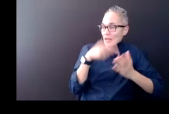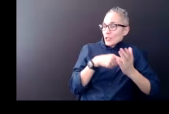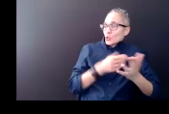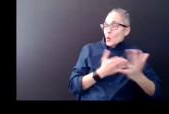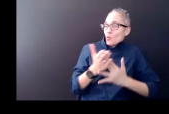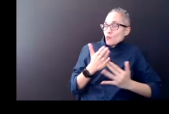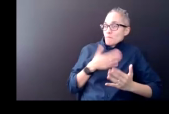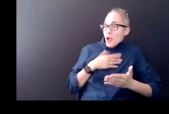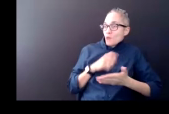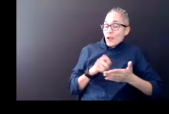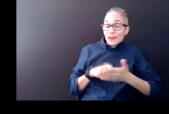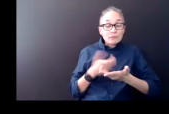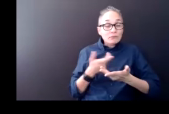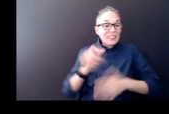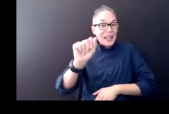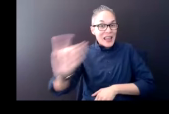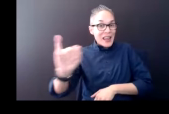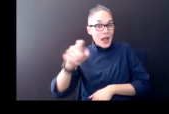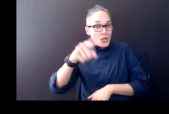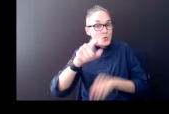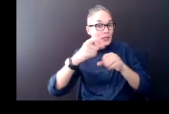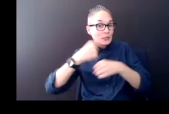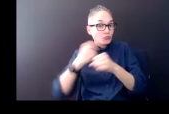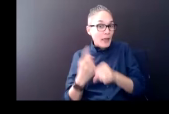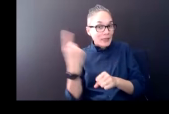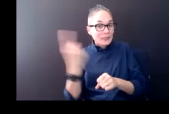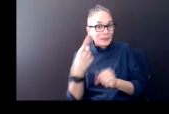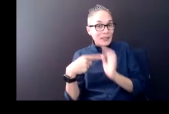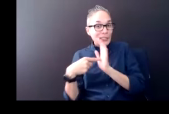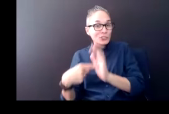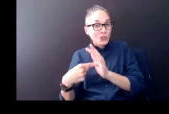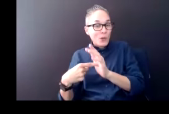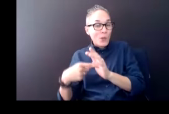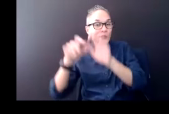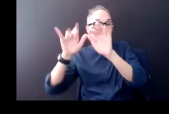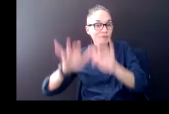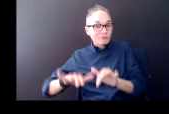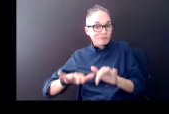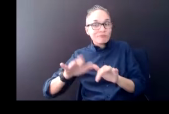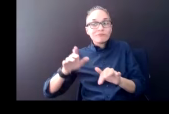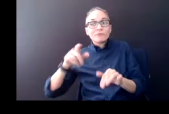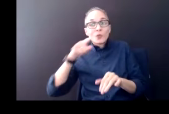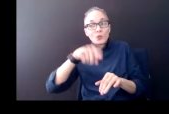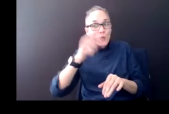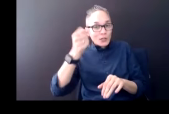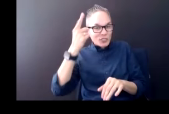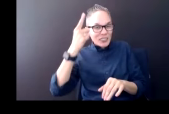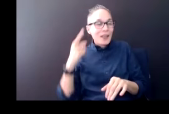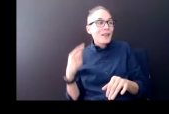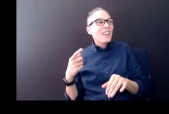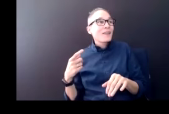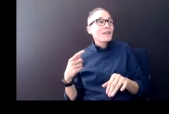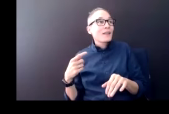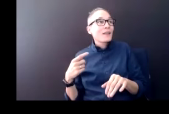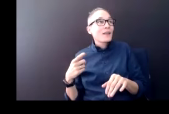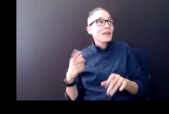is AI, right? You can generate something and it shows you the writing that you understand it, but not really the